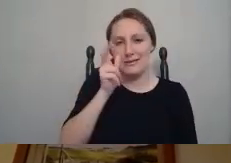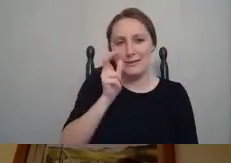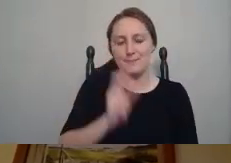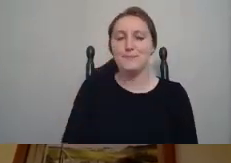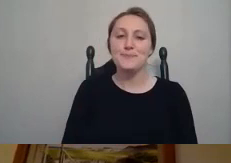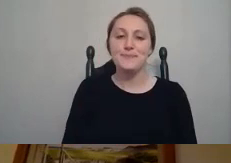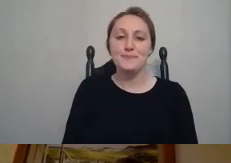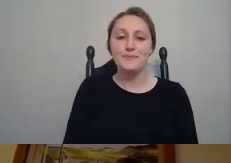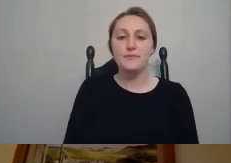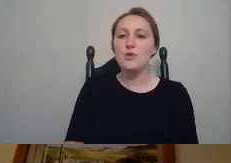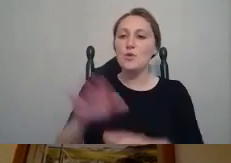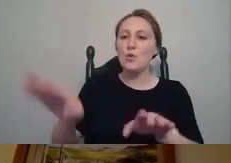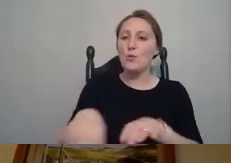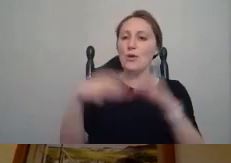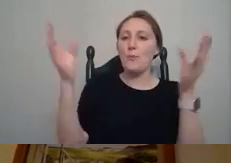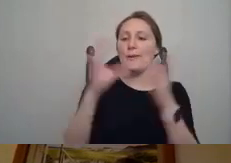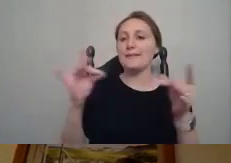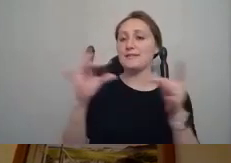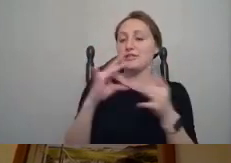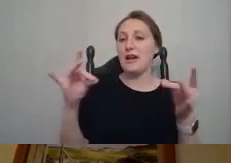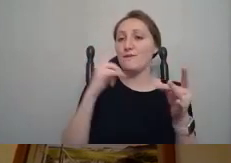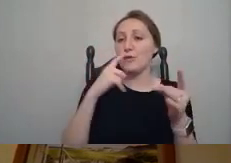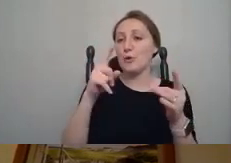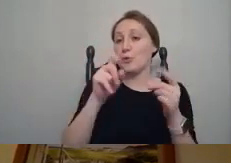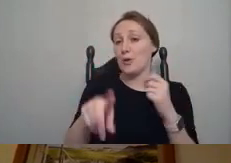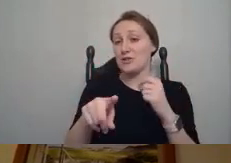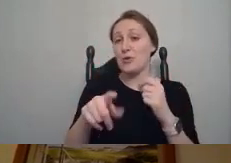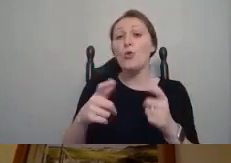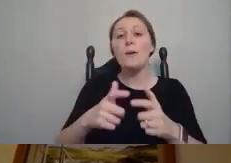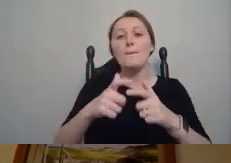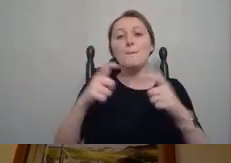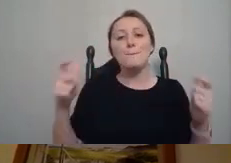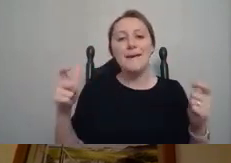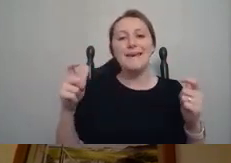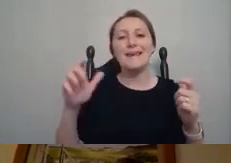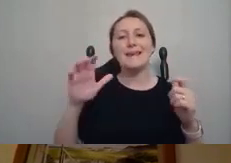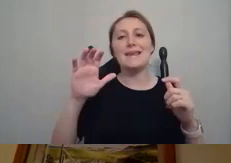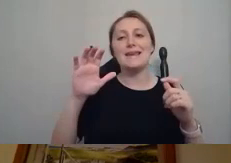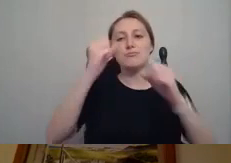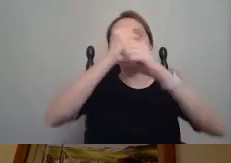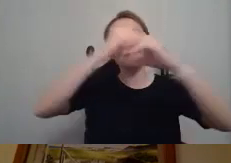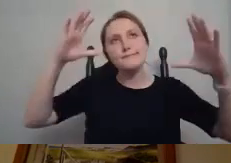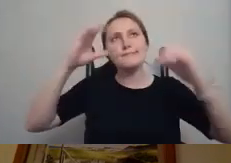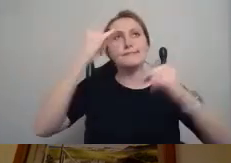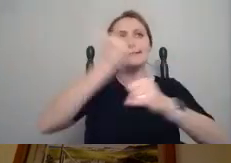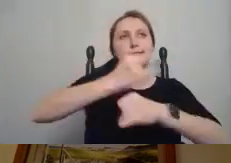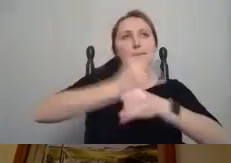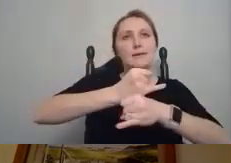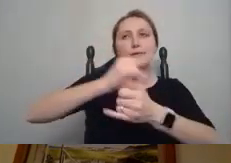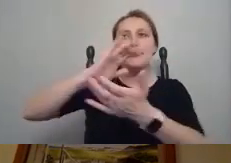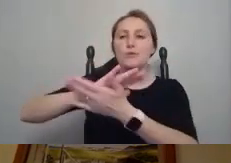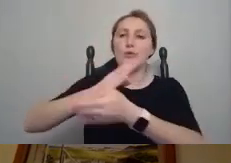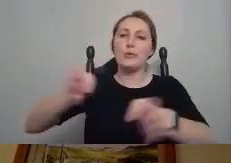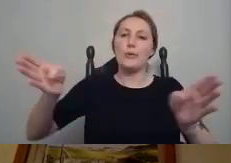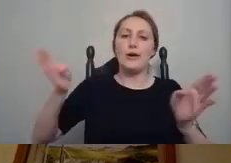open the chat to questions or big picture school-wide, campus-wide concerns so that